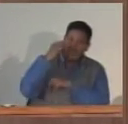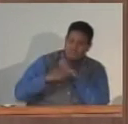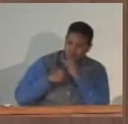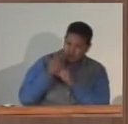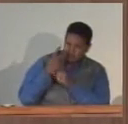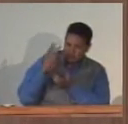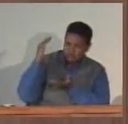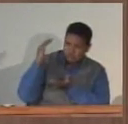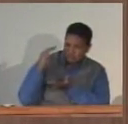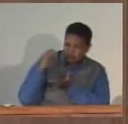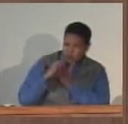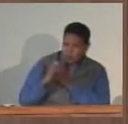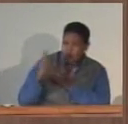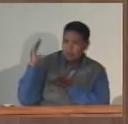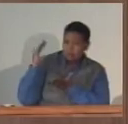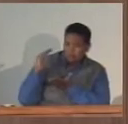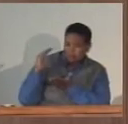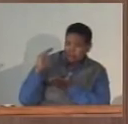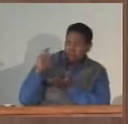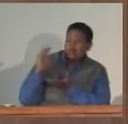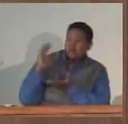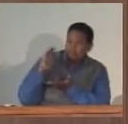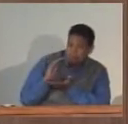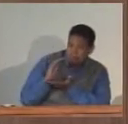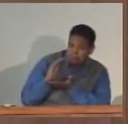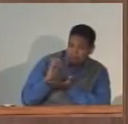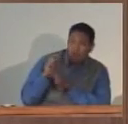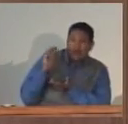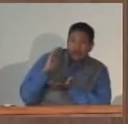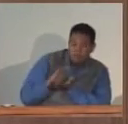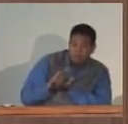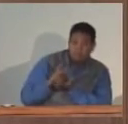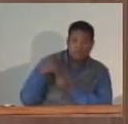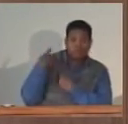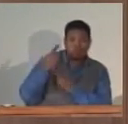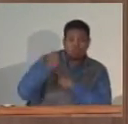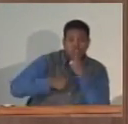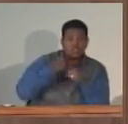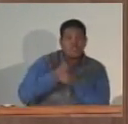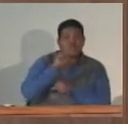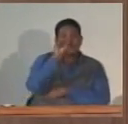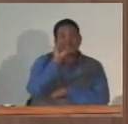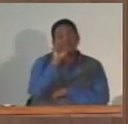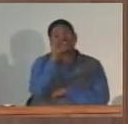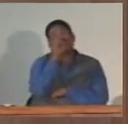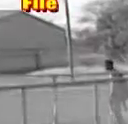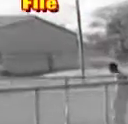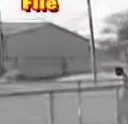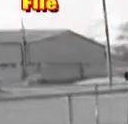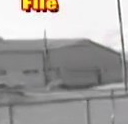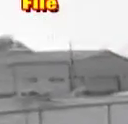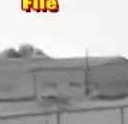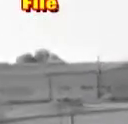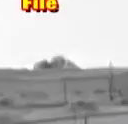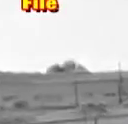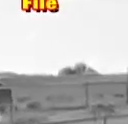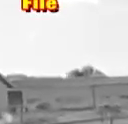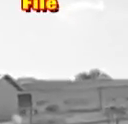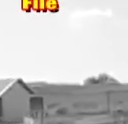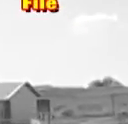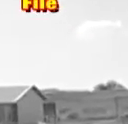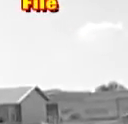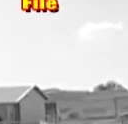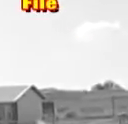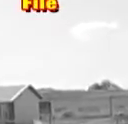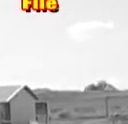gradual reduction of student population over the years 2010 to 2014. Additionally, in